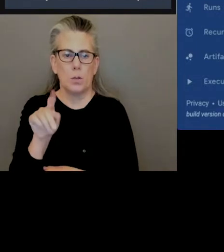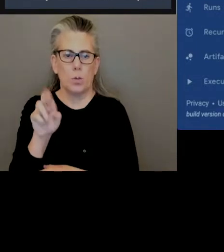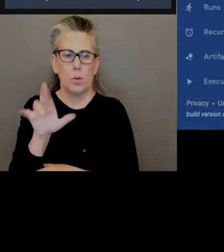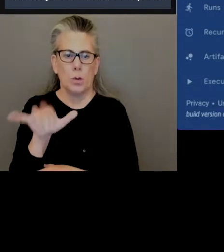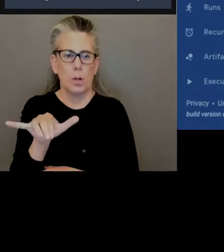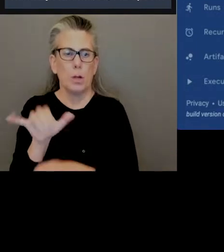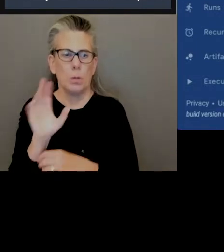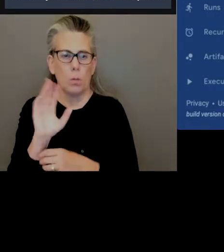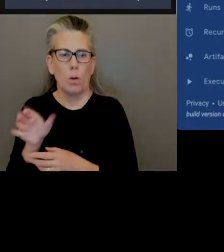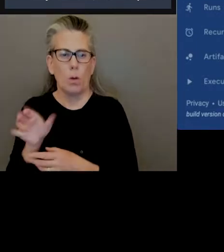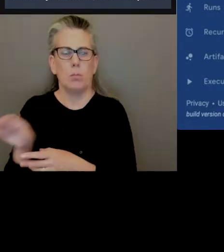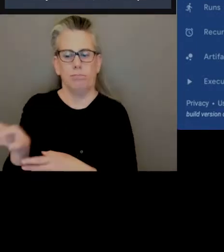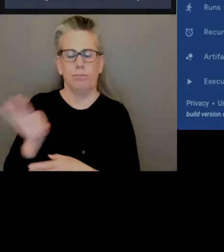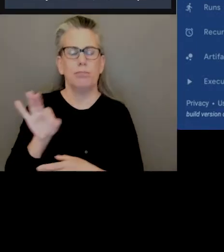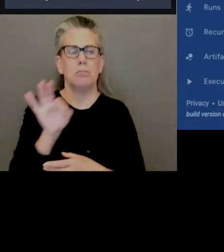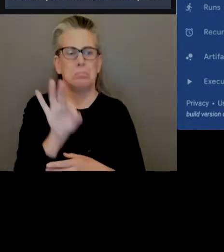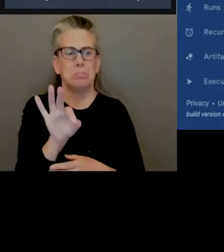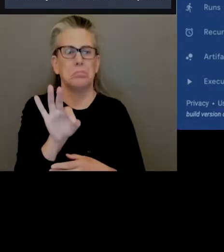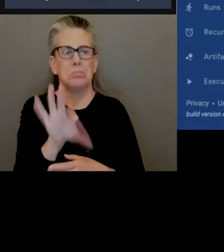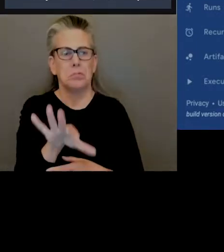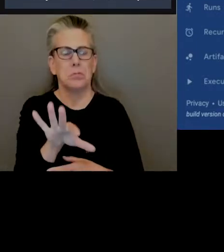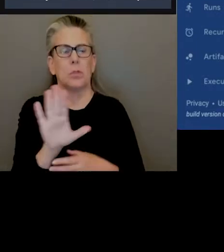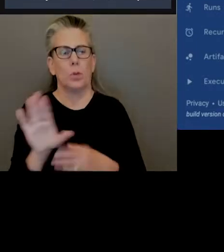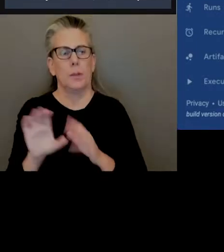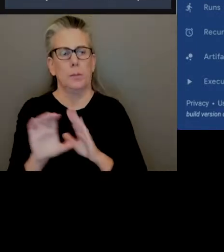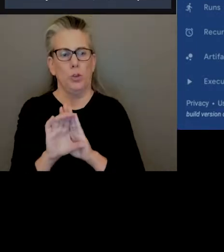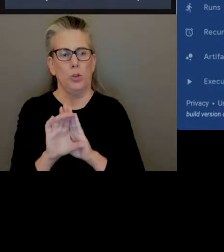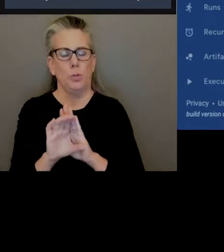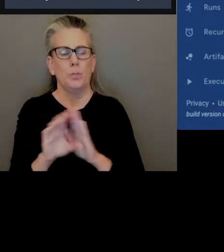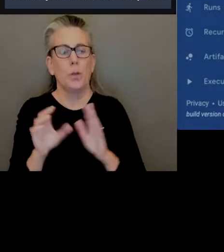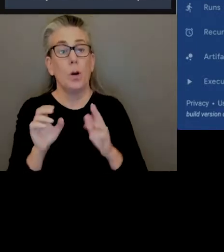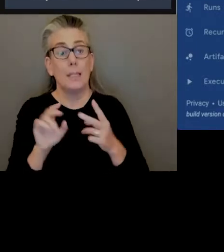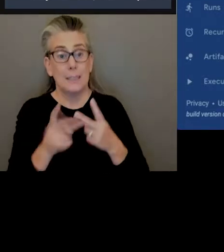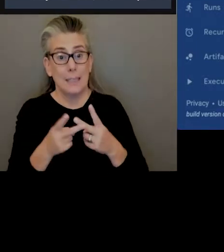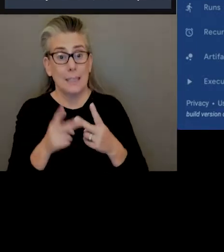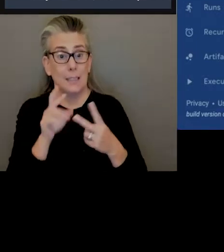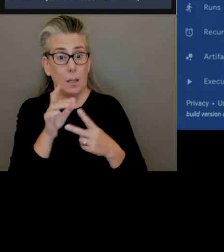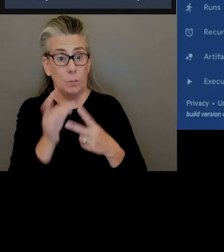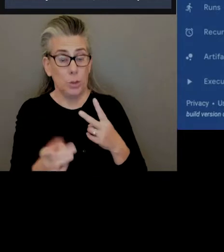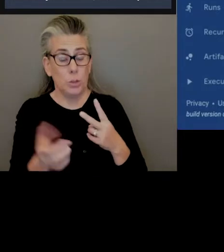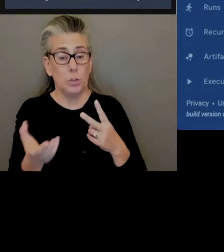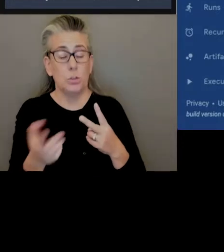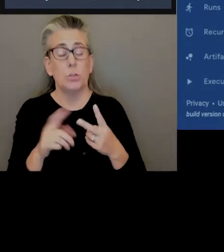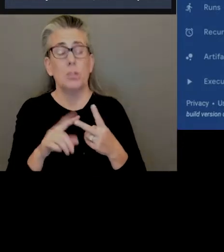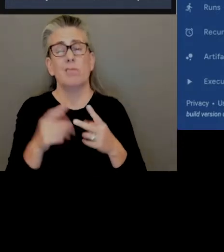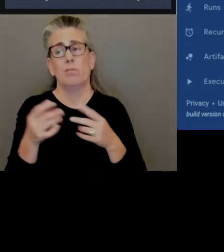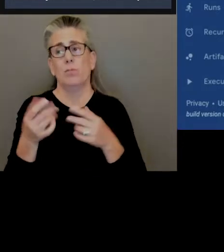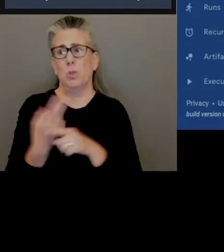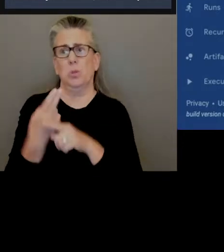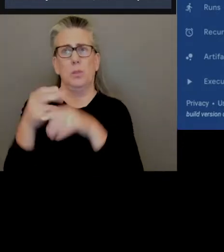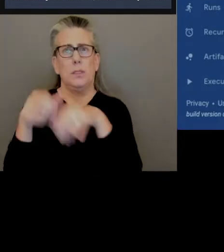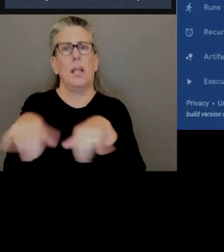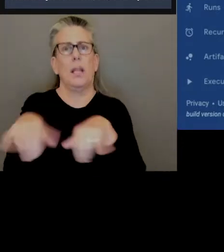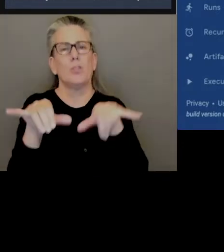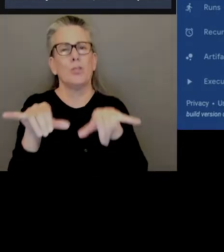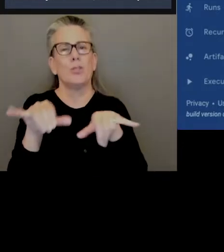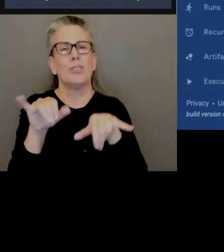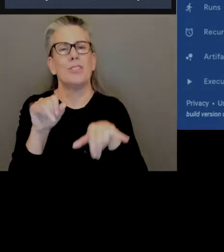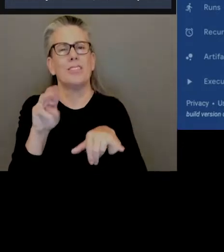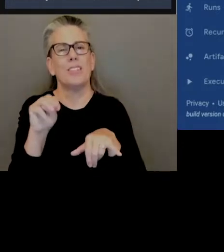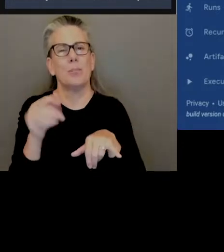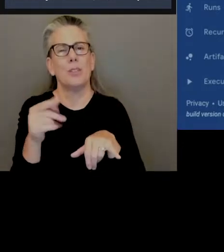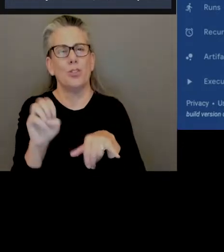image. And second, you can leverage the standard images that comes as part of our AWS